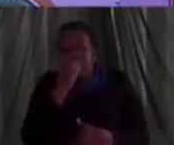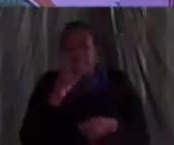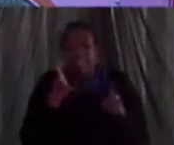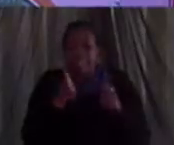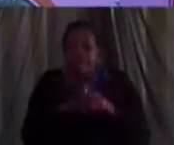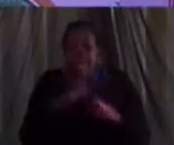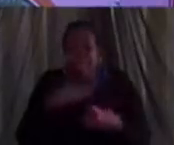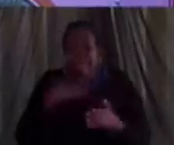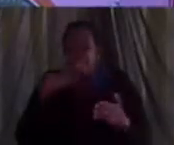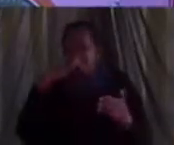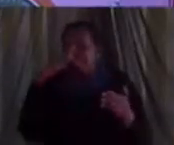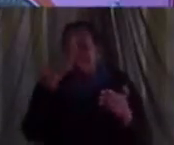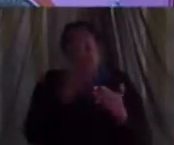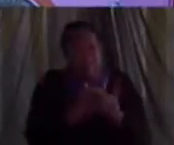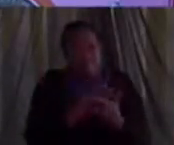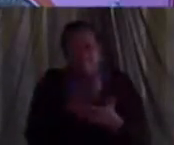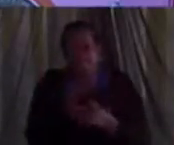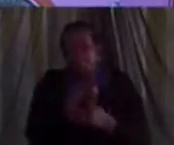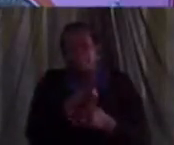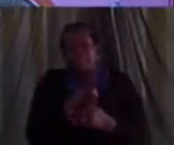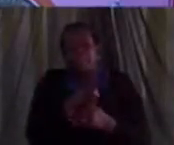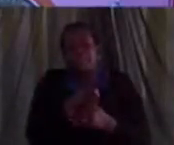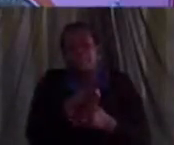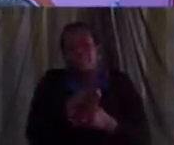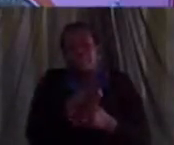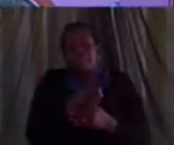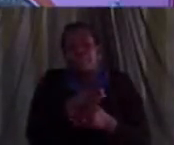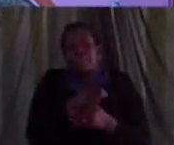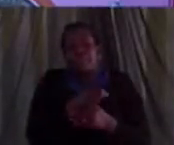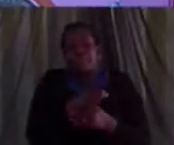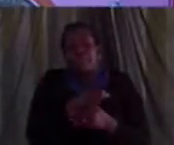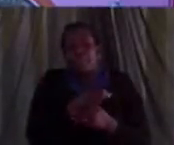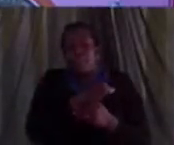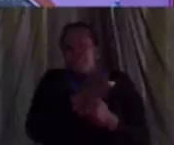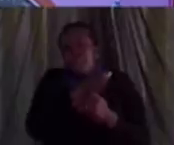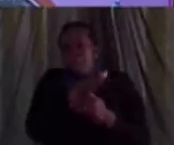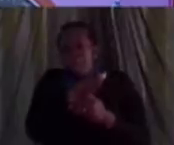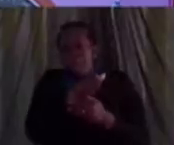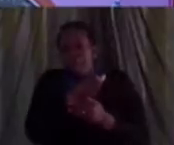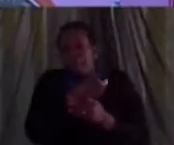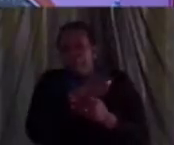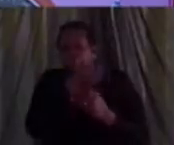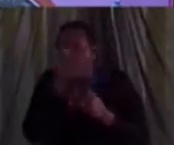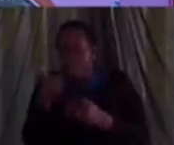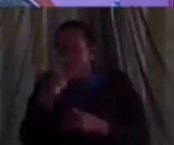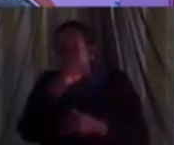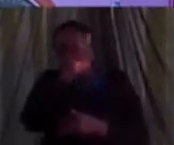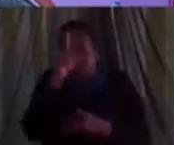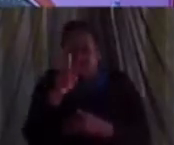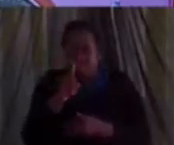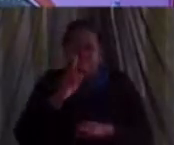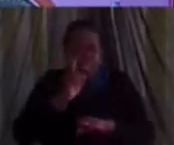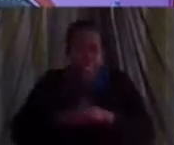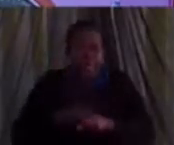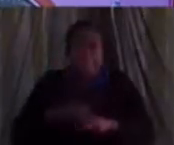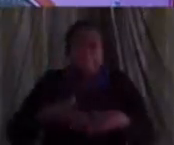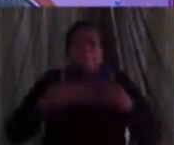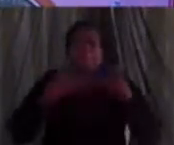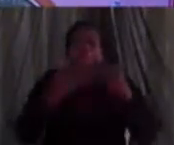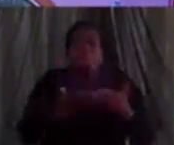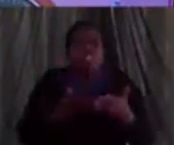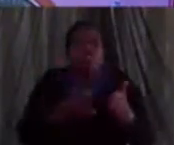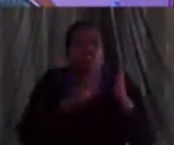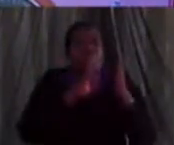that the other limb of your question. When I issue referees, I don't go